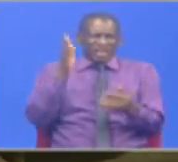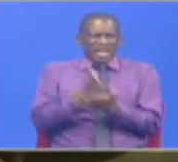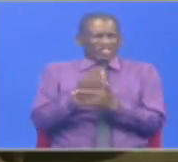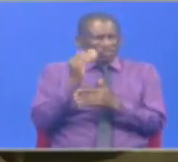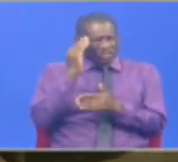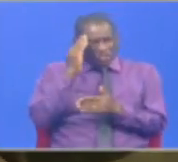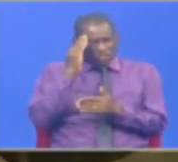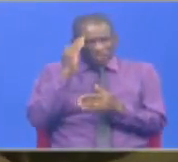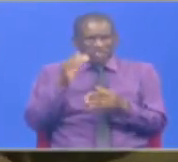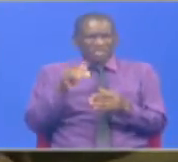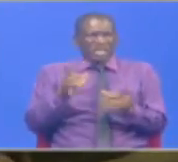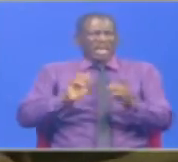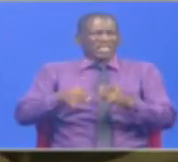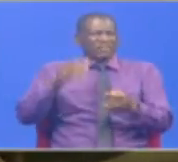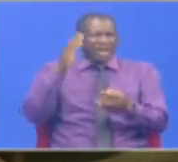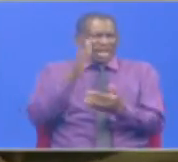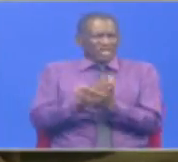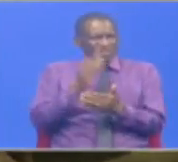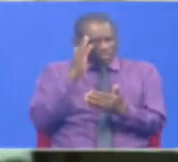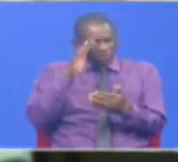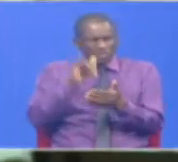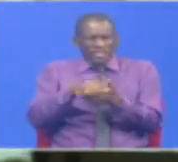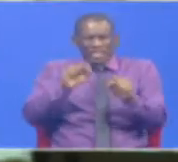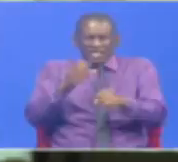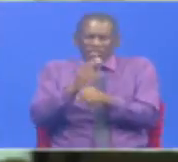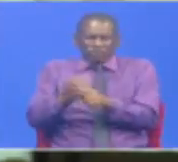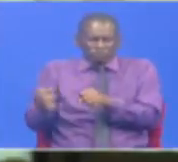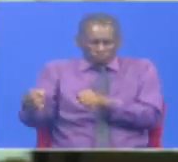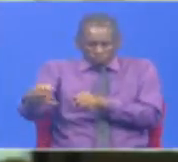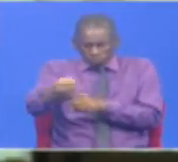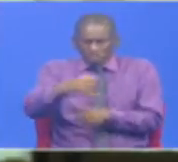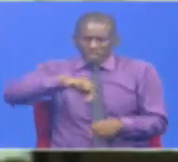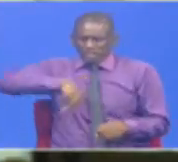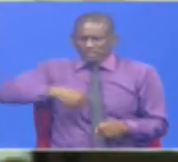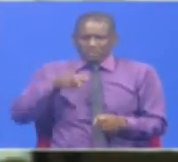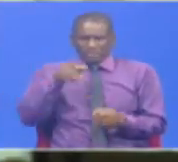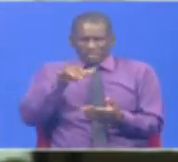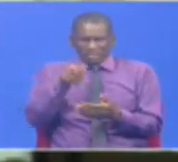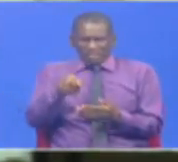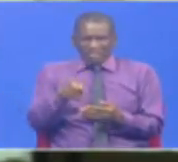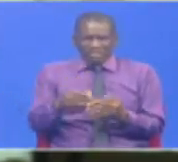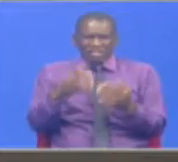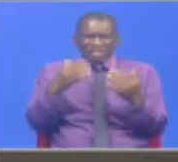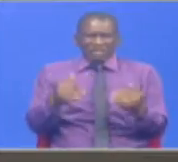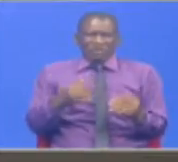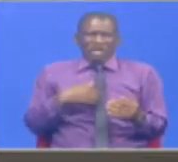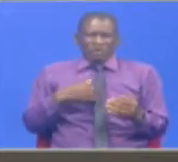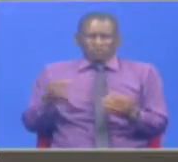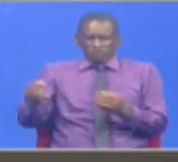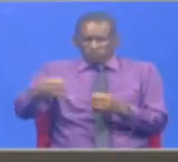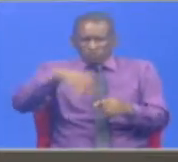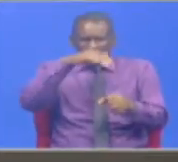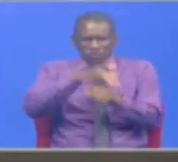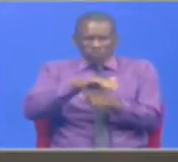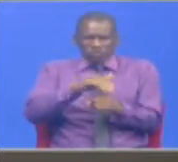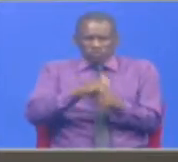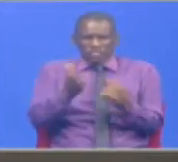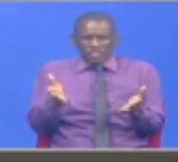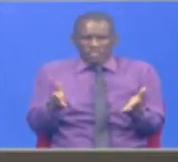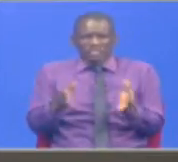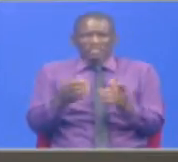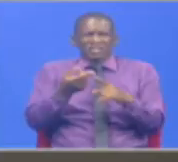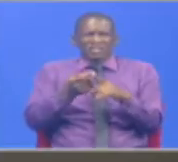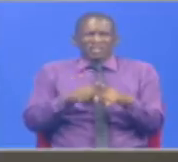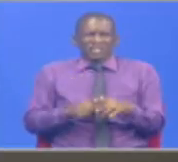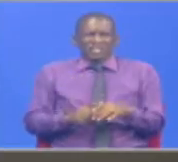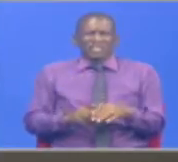would apply my artistic self in it. So I used to draw a lot of sketches, and then